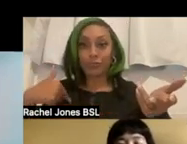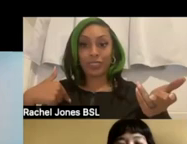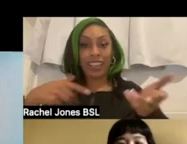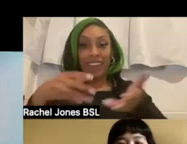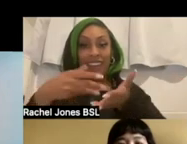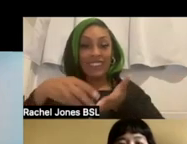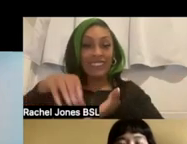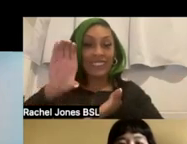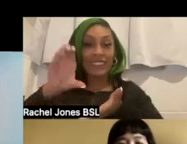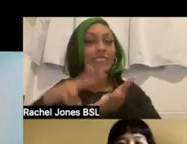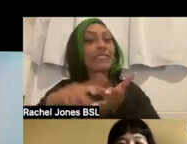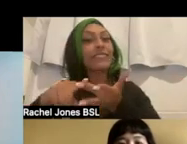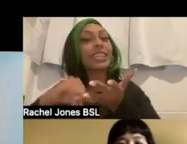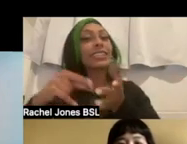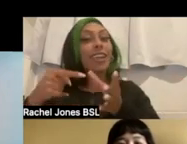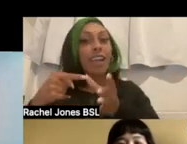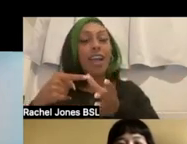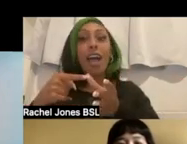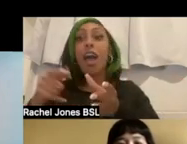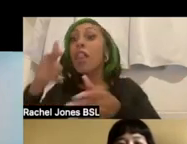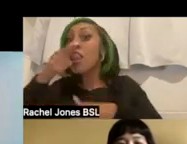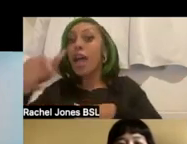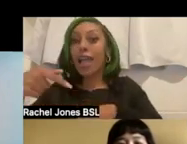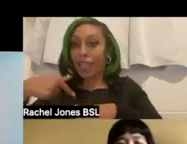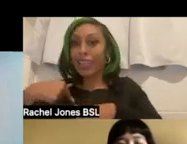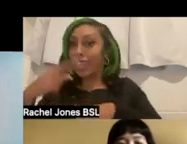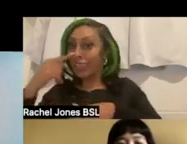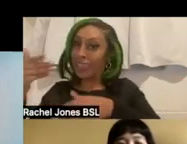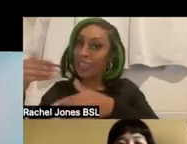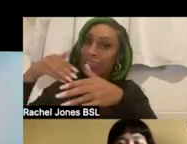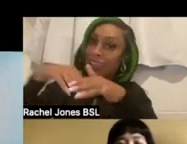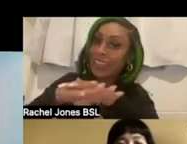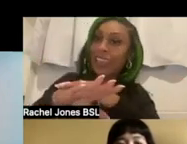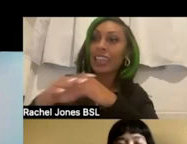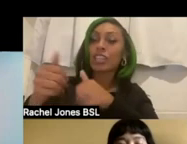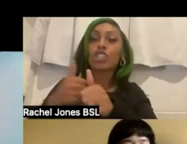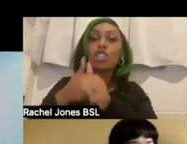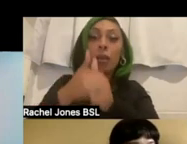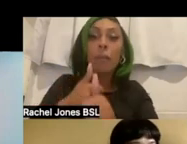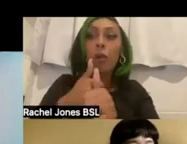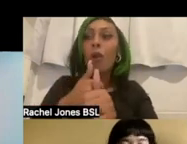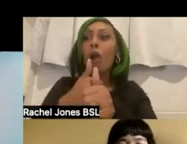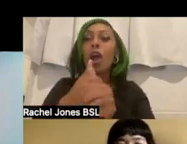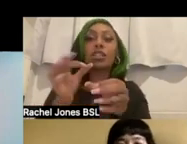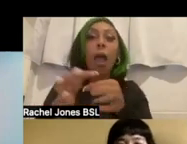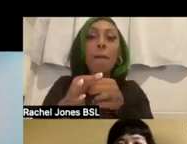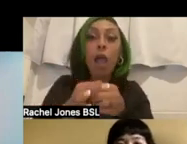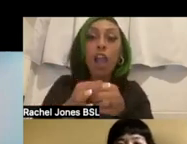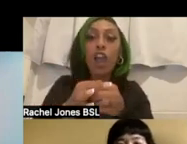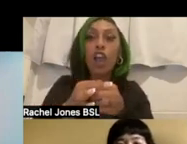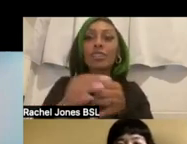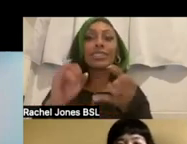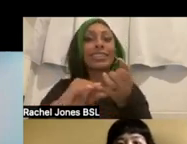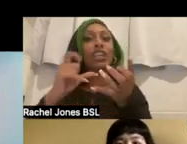a wonderful network of support from minoritized scholars. And we've done some good work together. So